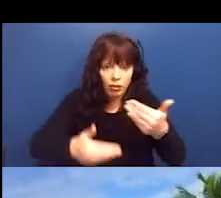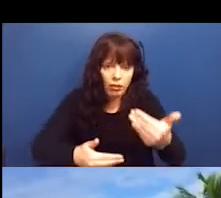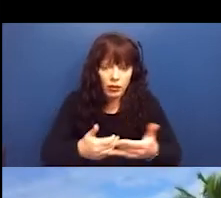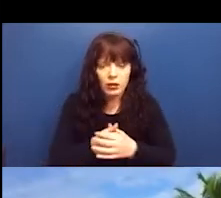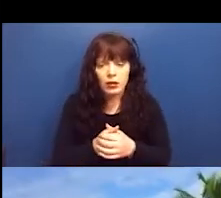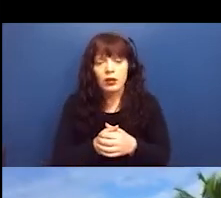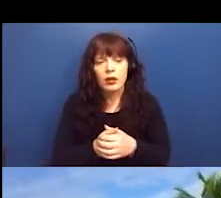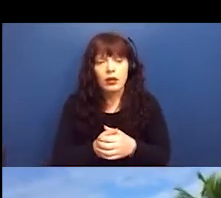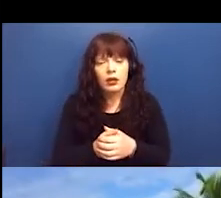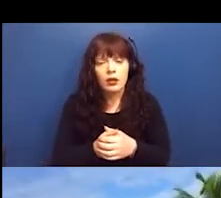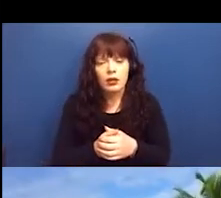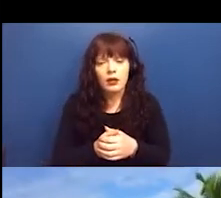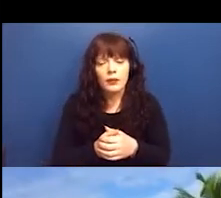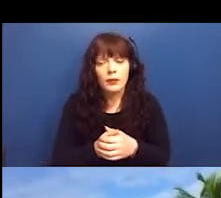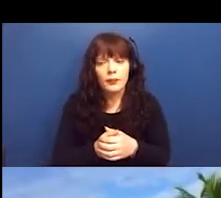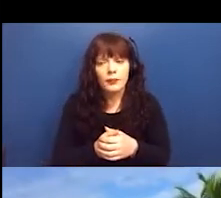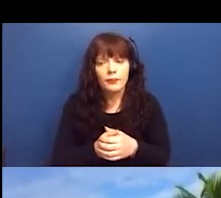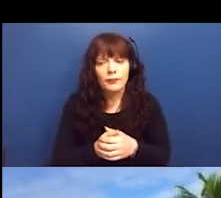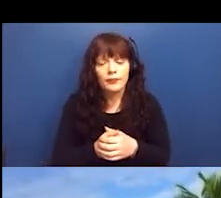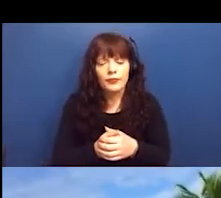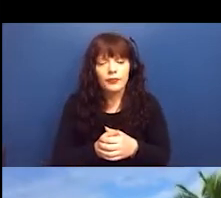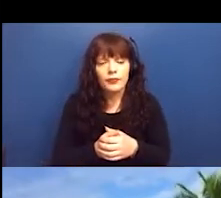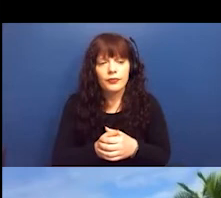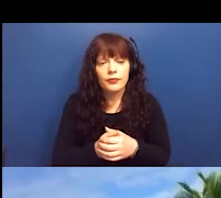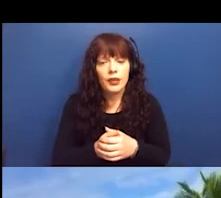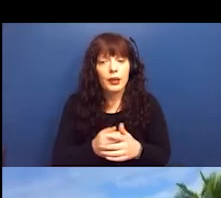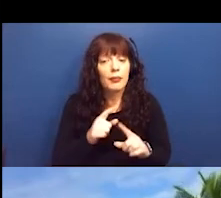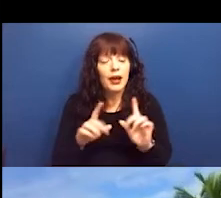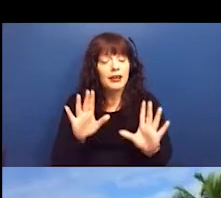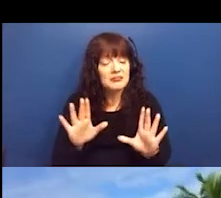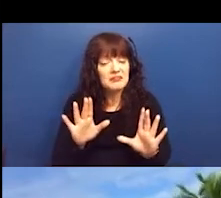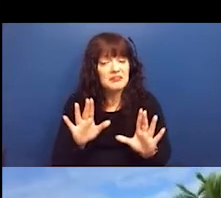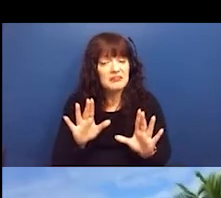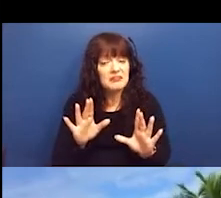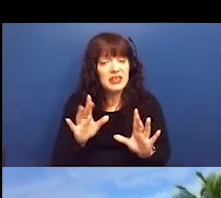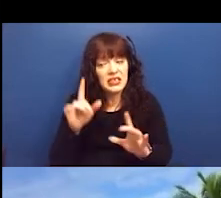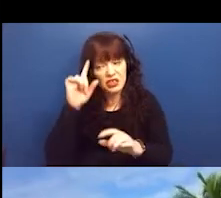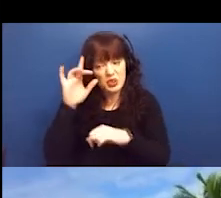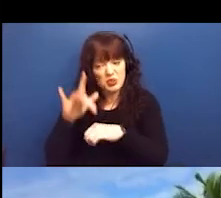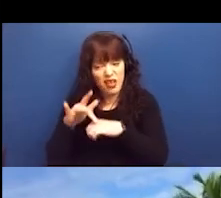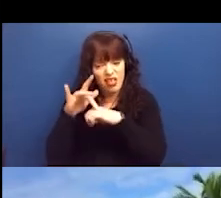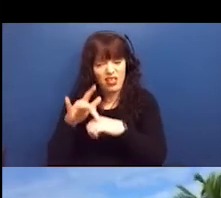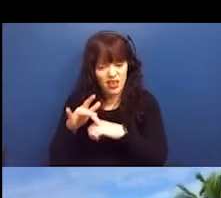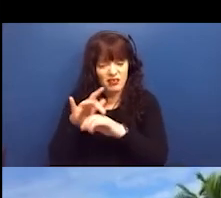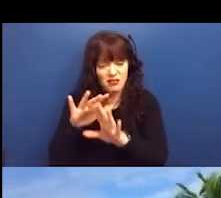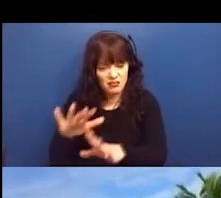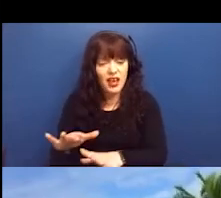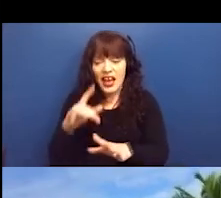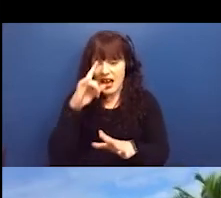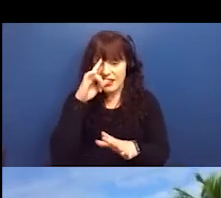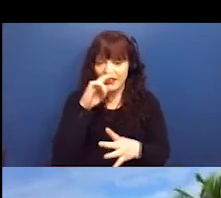But I, what, rather than dwelling on that, I think what the paper, the set of papers have